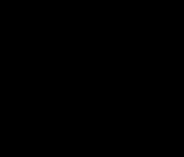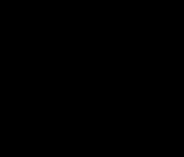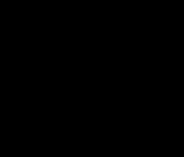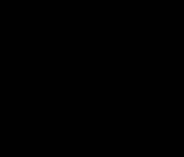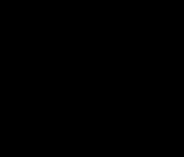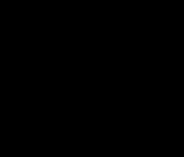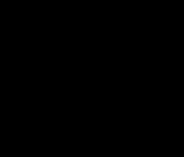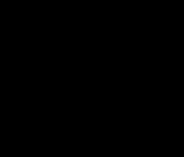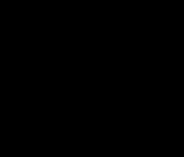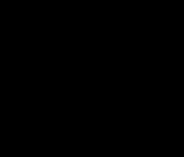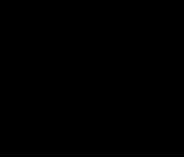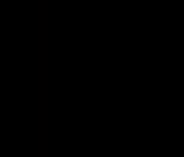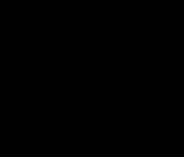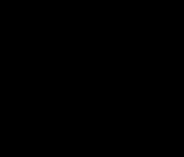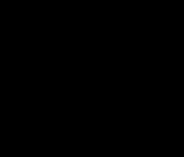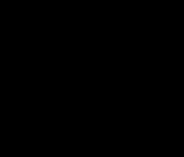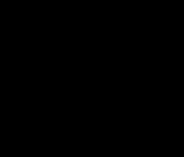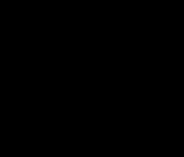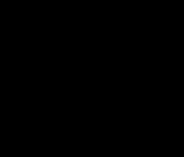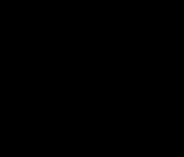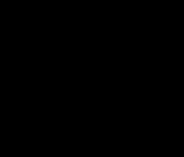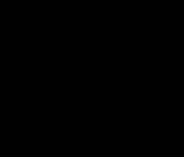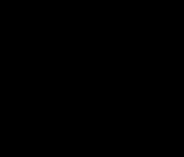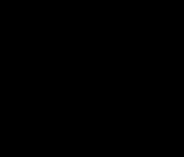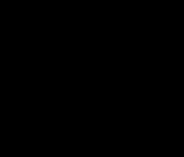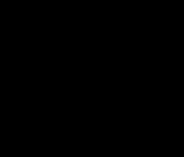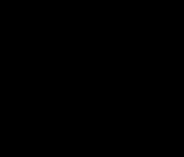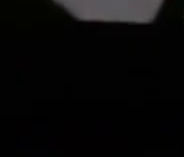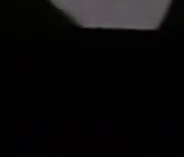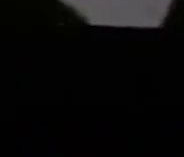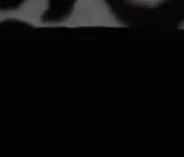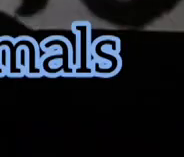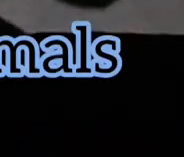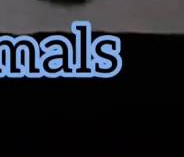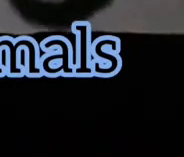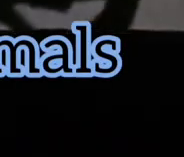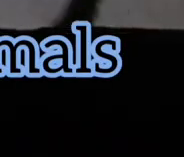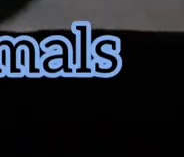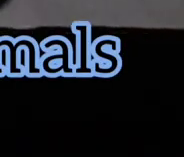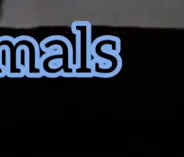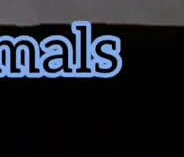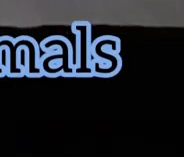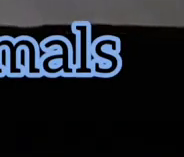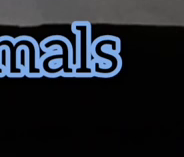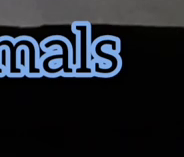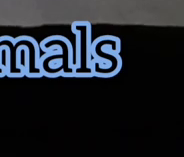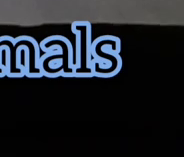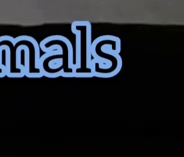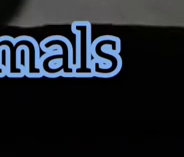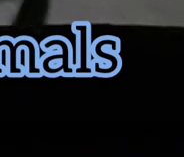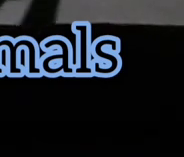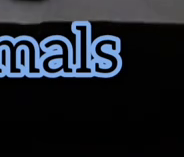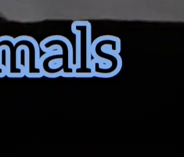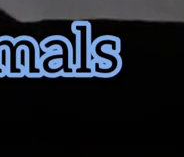Hi, I'm Isaac, and welcome to my animal show. Can you guess how many